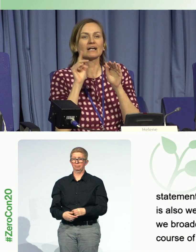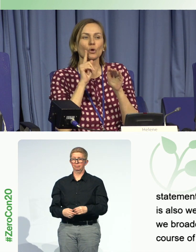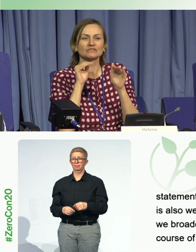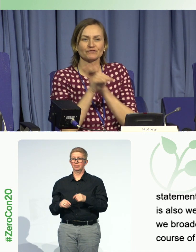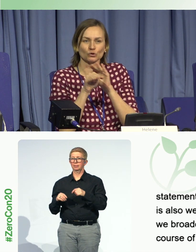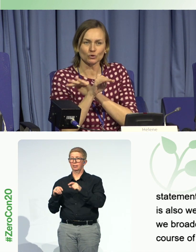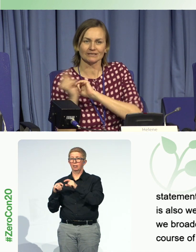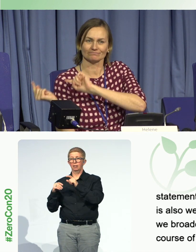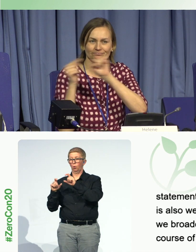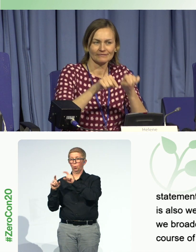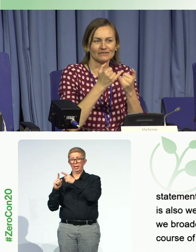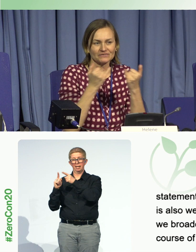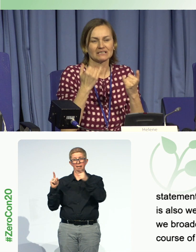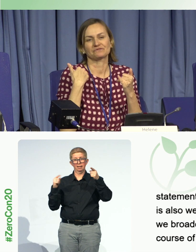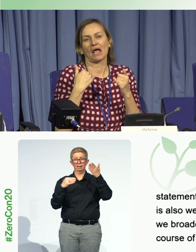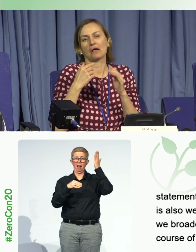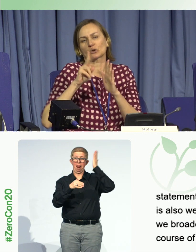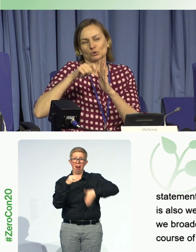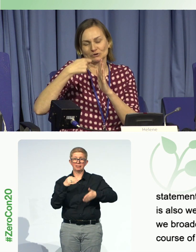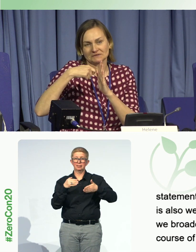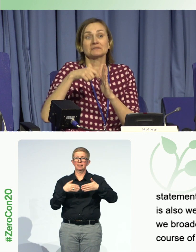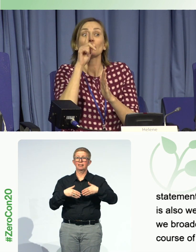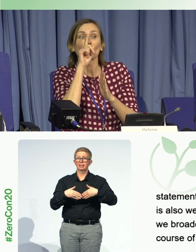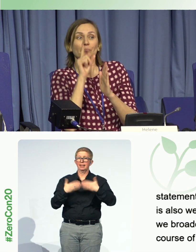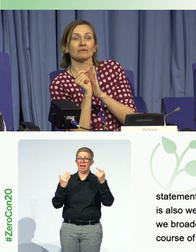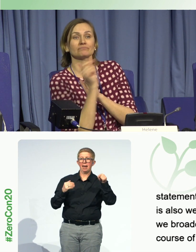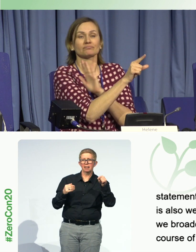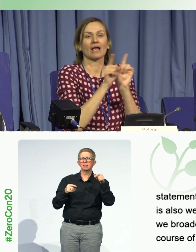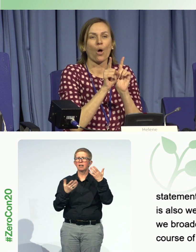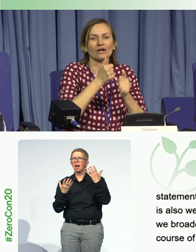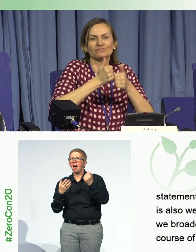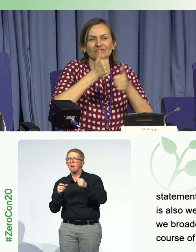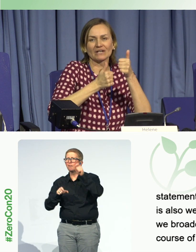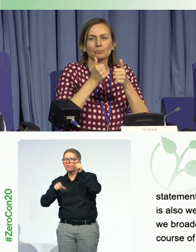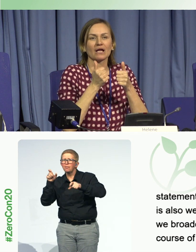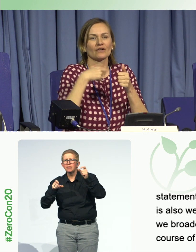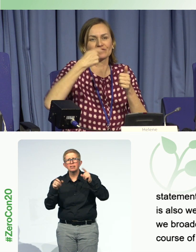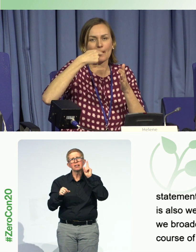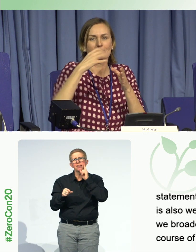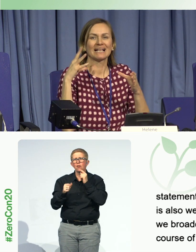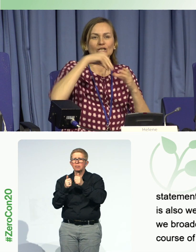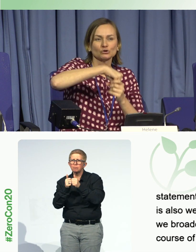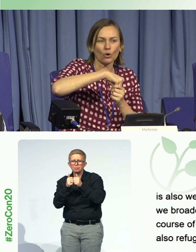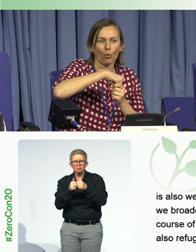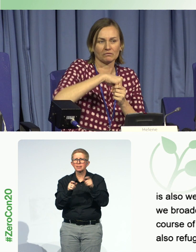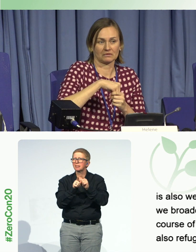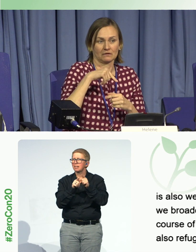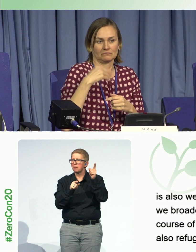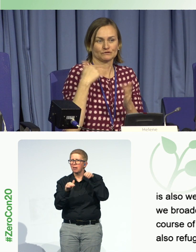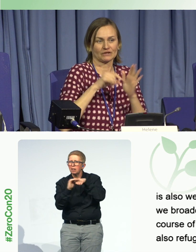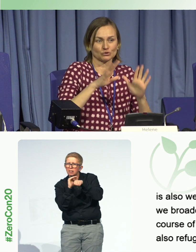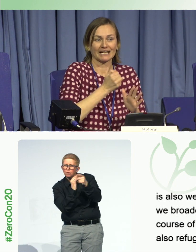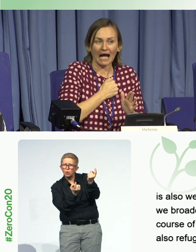in schools or also refugees. And there was one deaf person